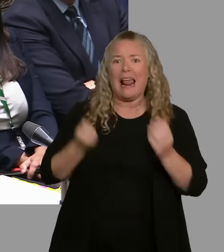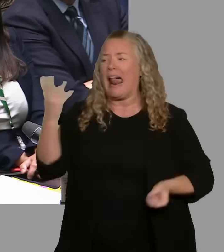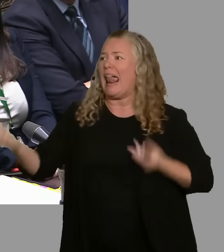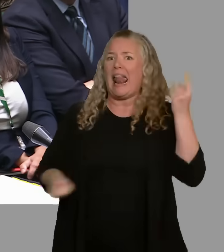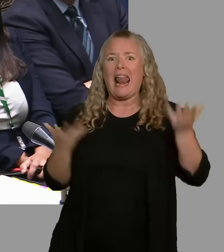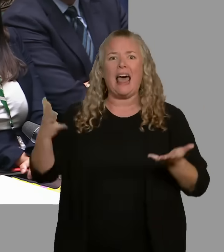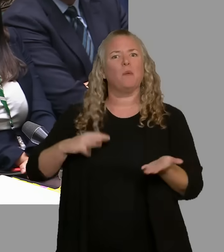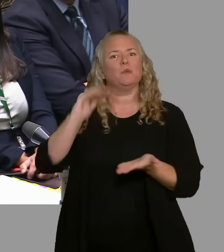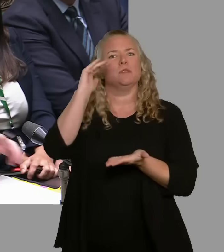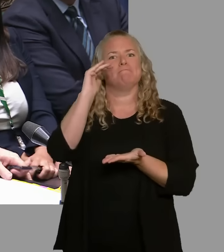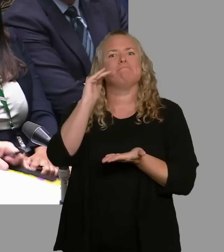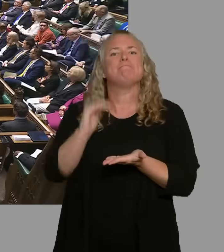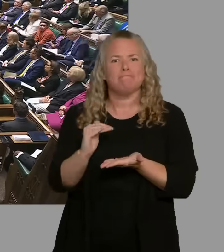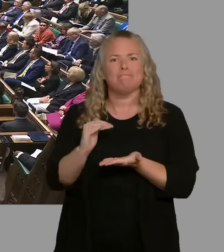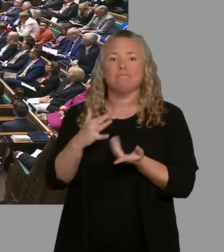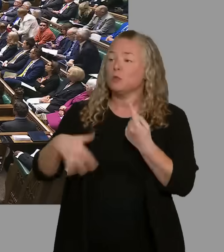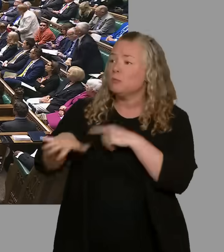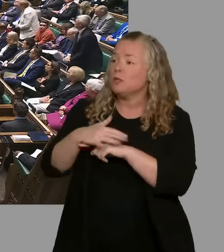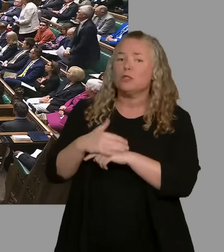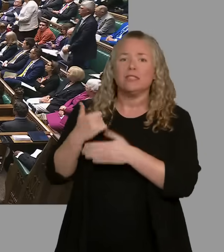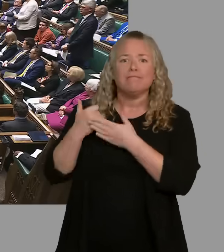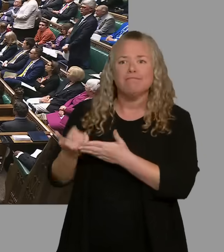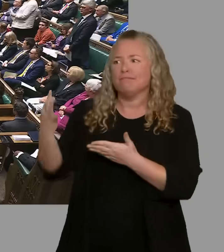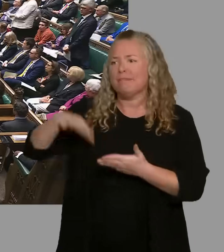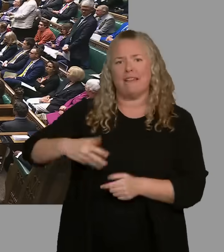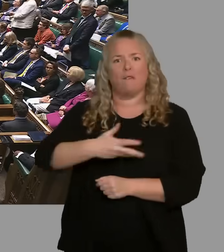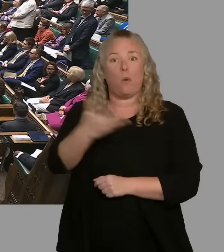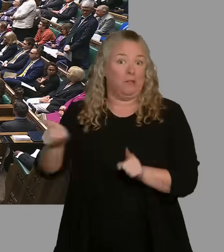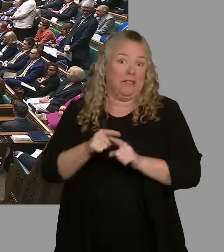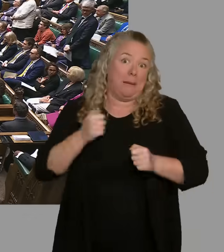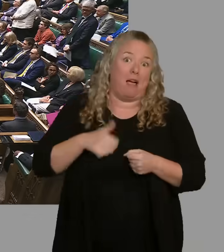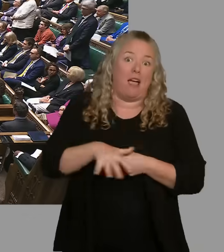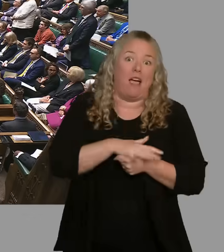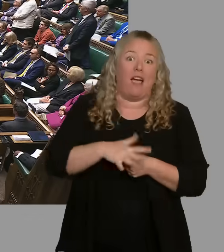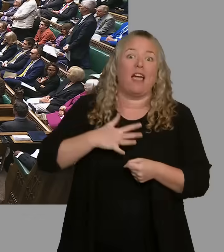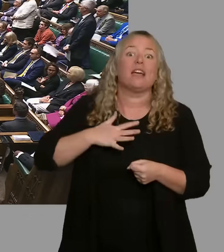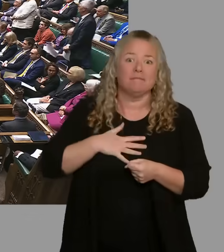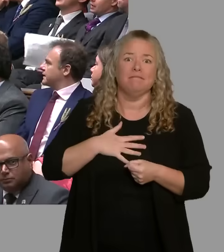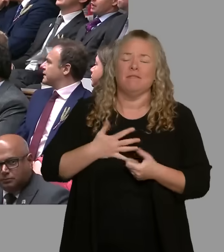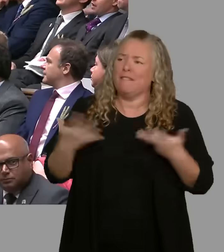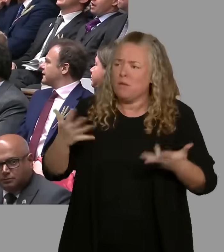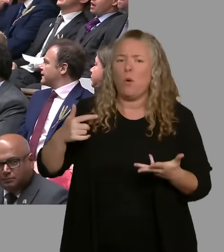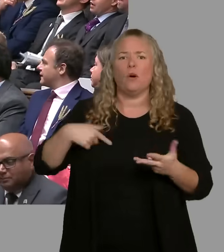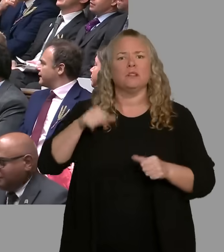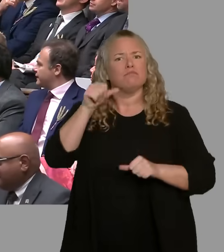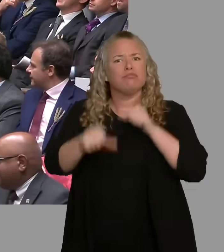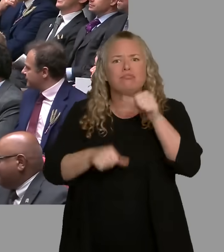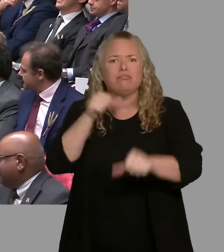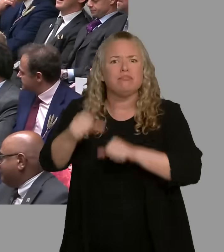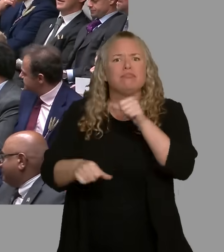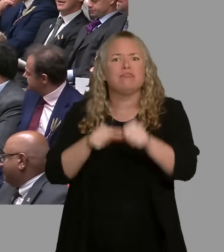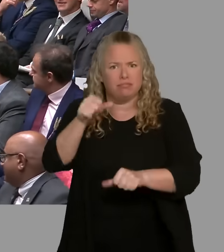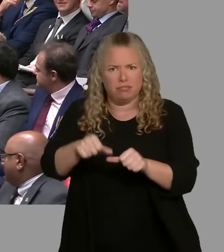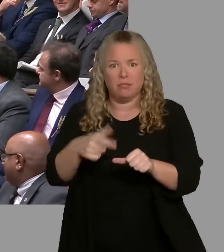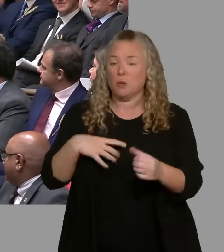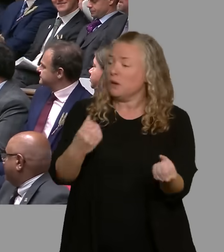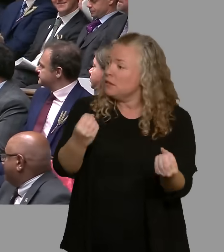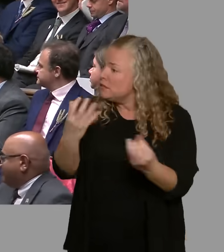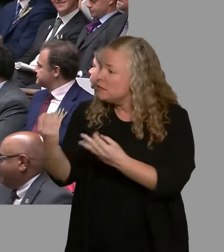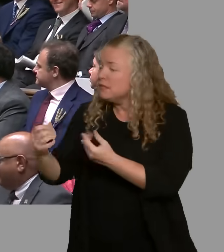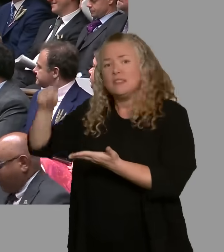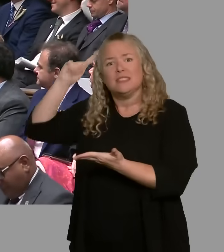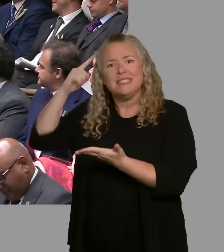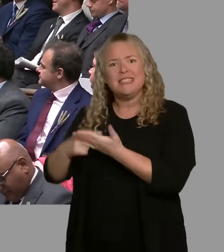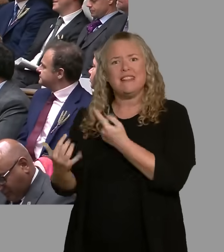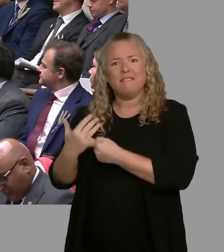say in any decisions that we make. David Pinto-Tuchinski. Thank you, Mr. Speaker. The leasehold